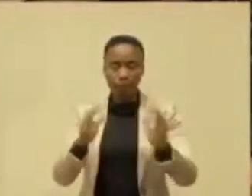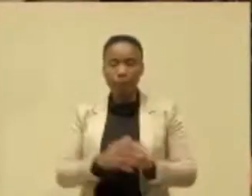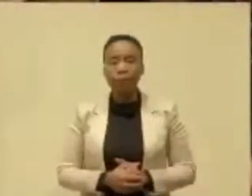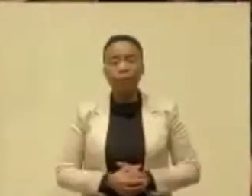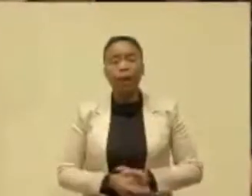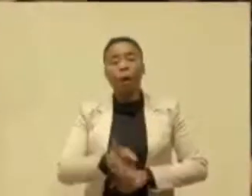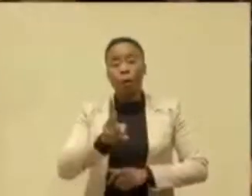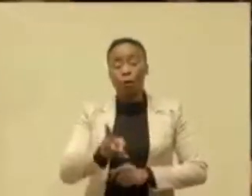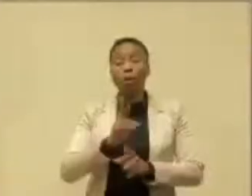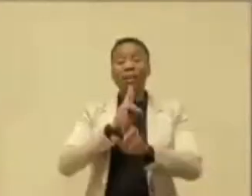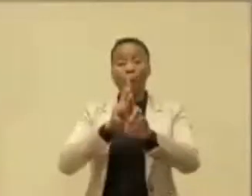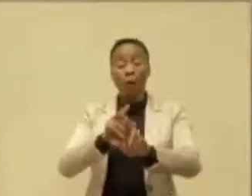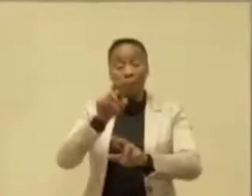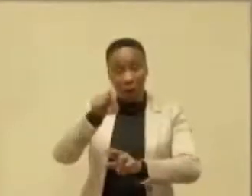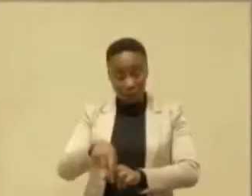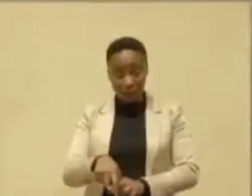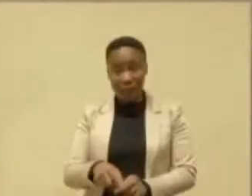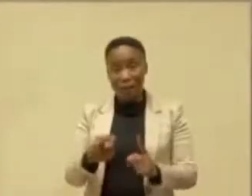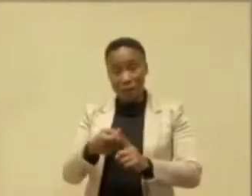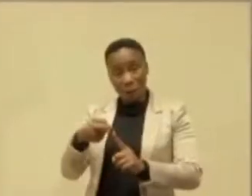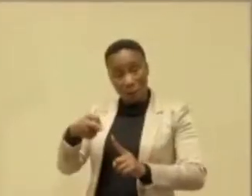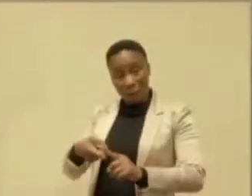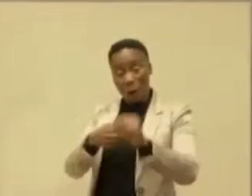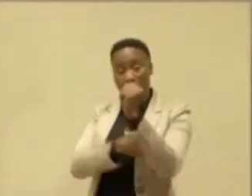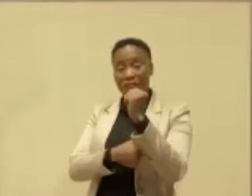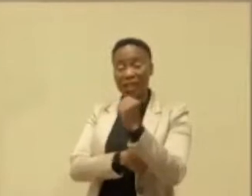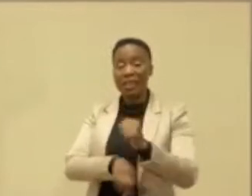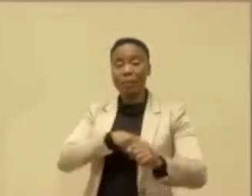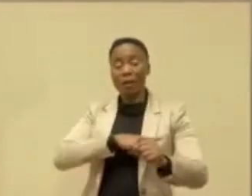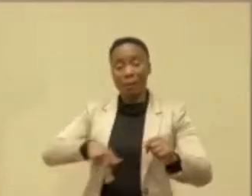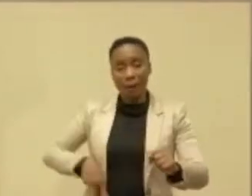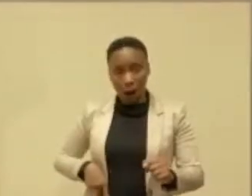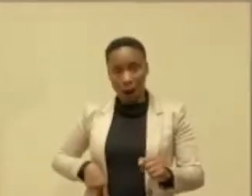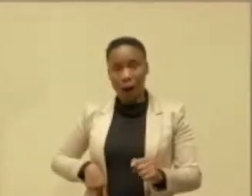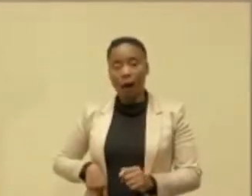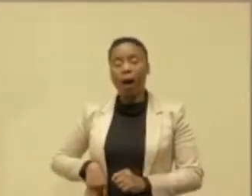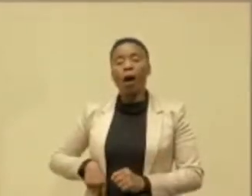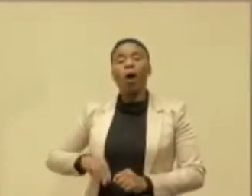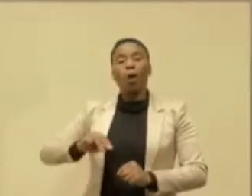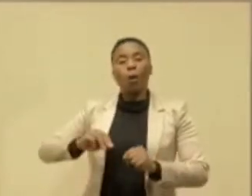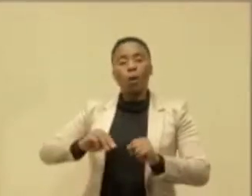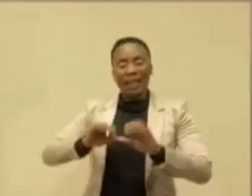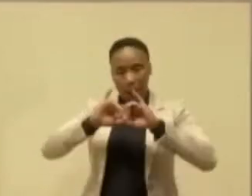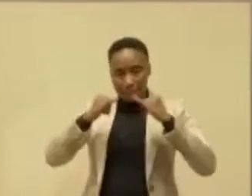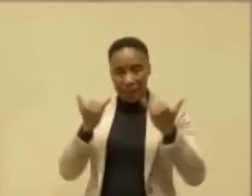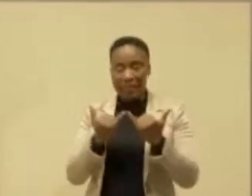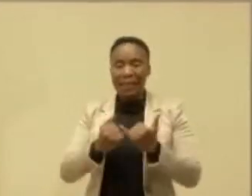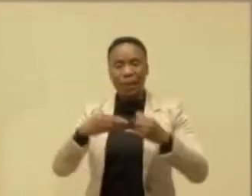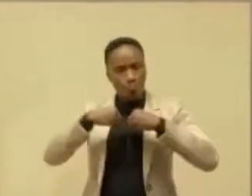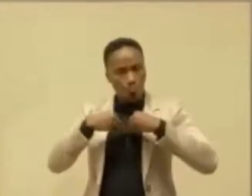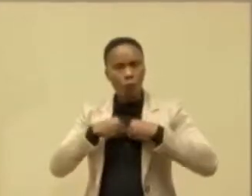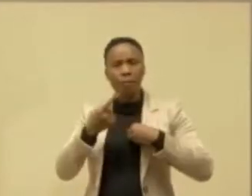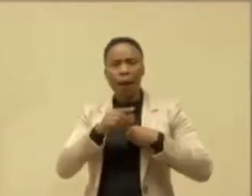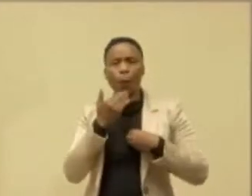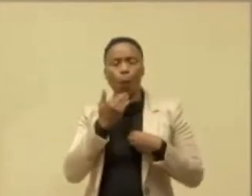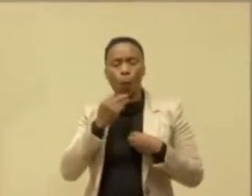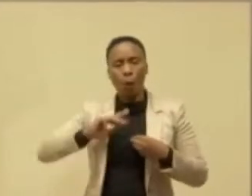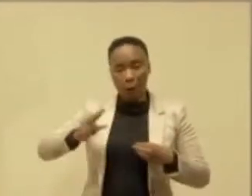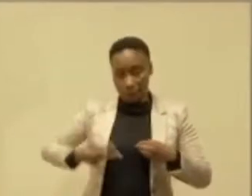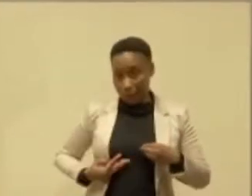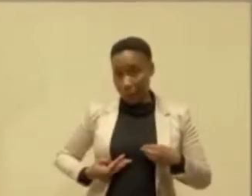also we must report her from the office of the premier the women owned companies who